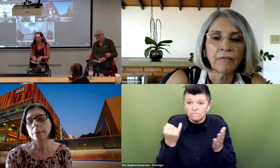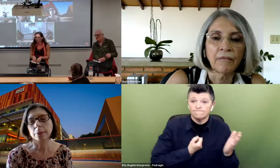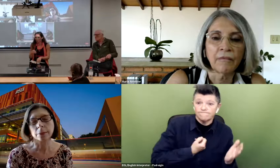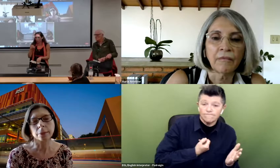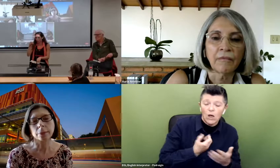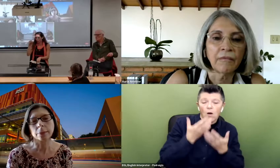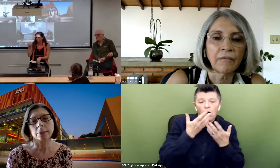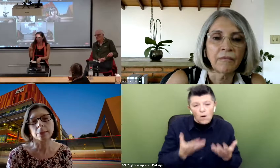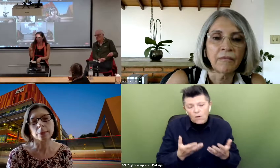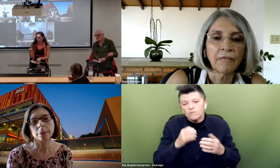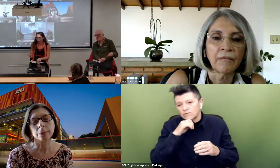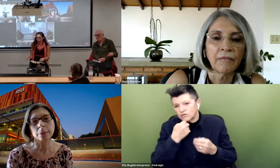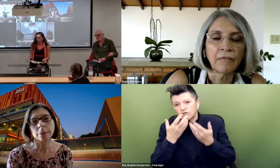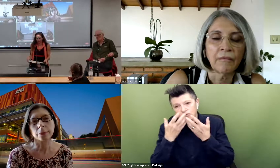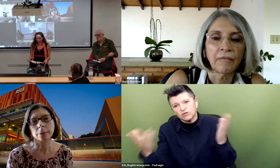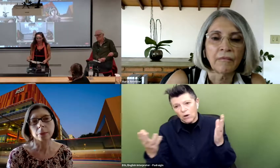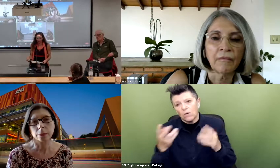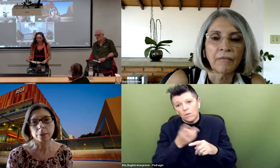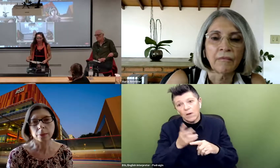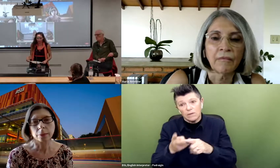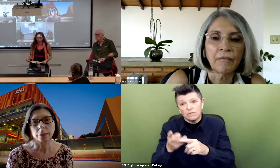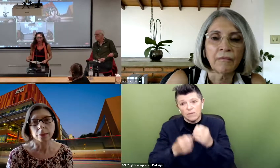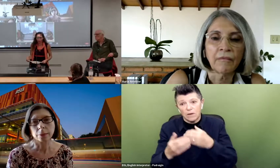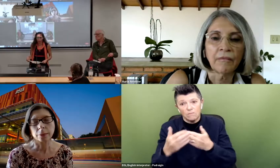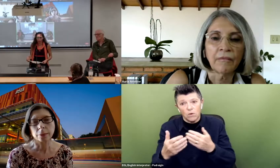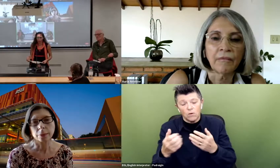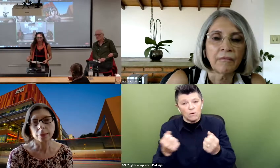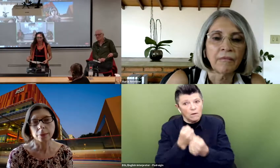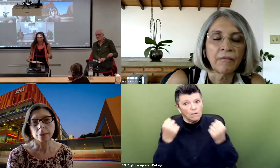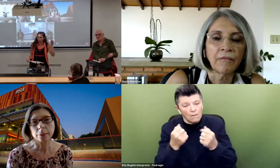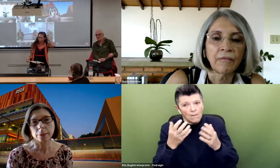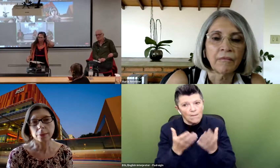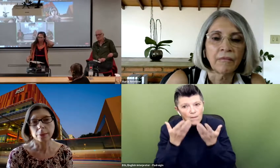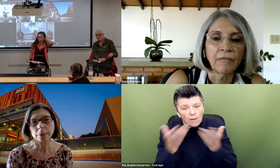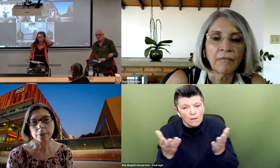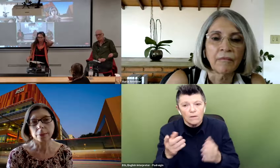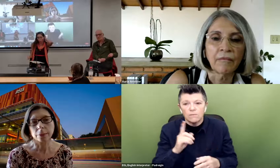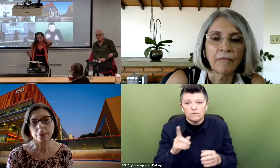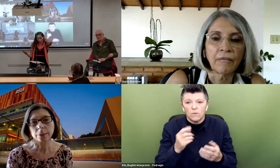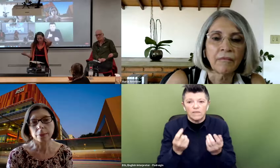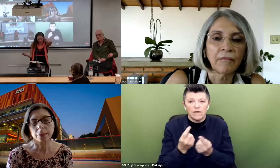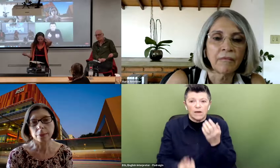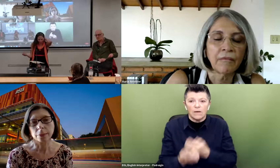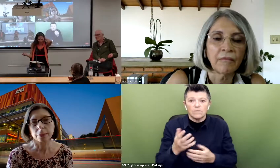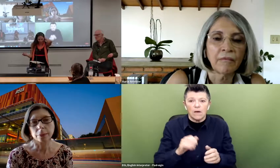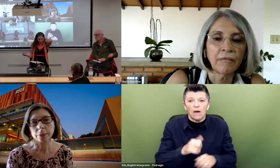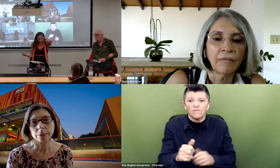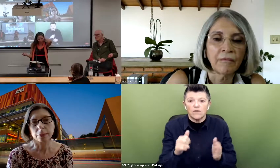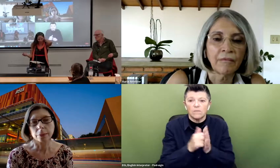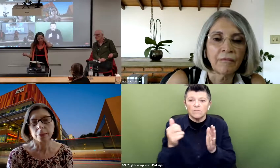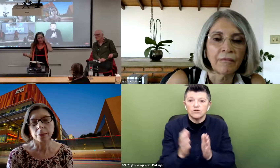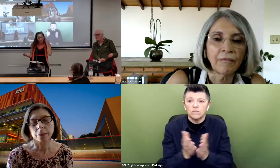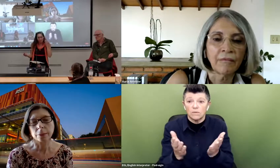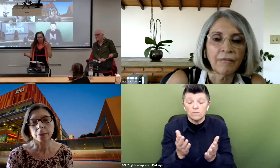show some of these patterns to even starker contrast. And so one of the things that has happened after I published the books, which actually been published a